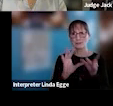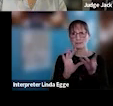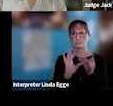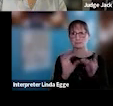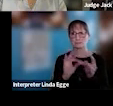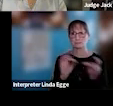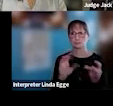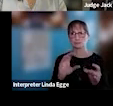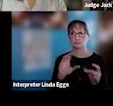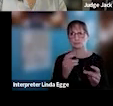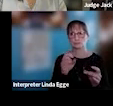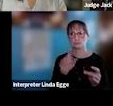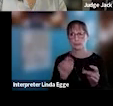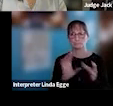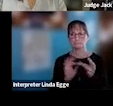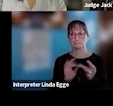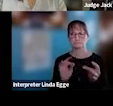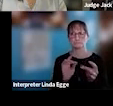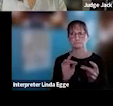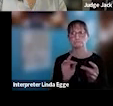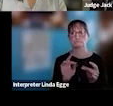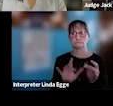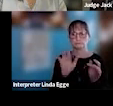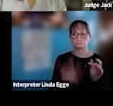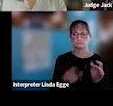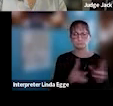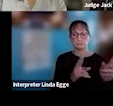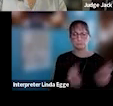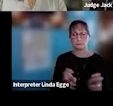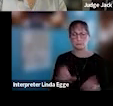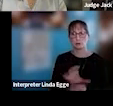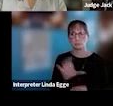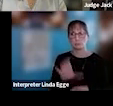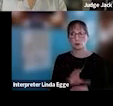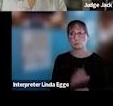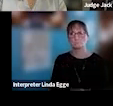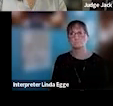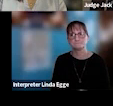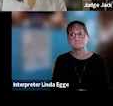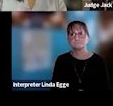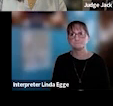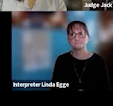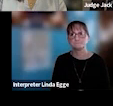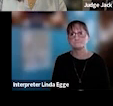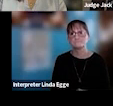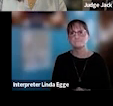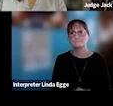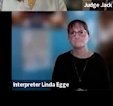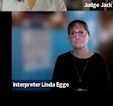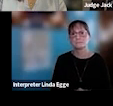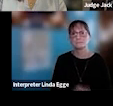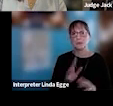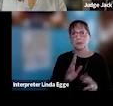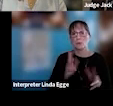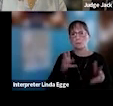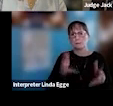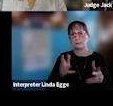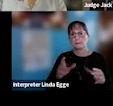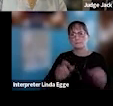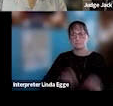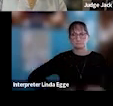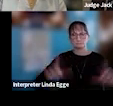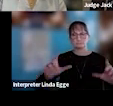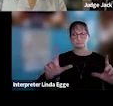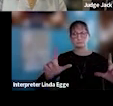that and it will prompt you to download it to your computer. So we'll leave this window open for a few